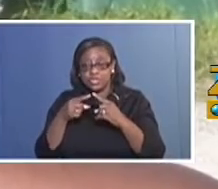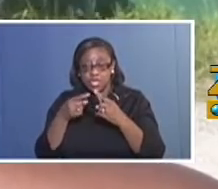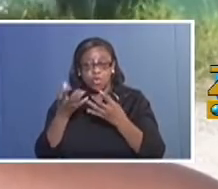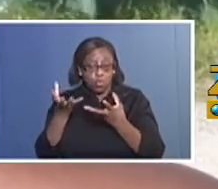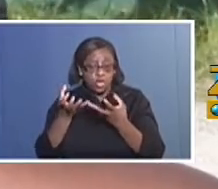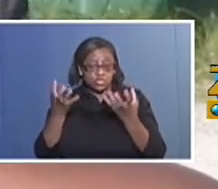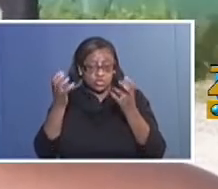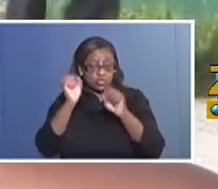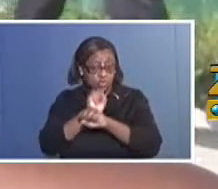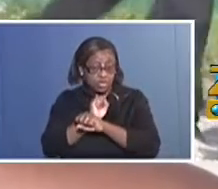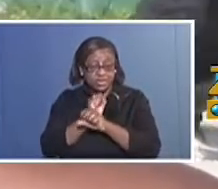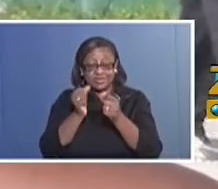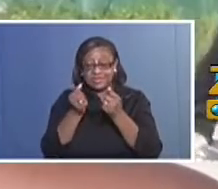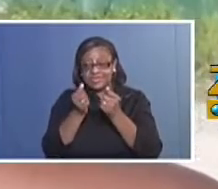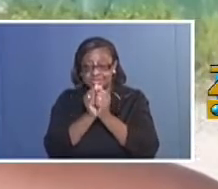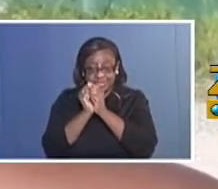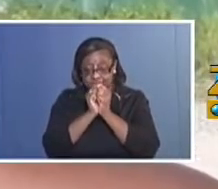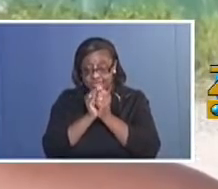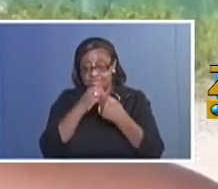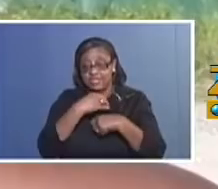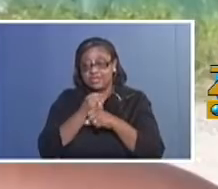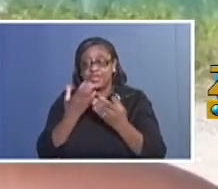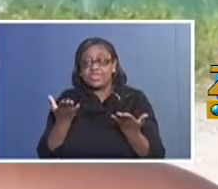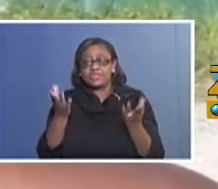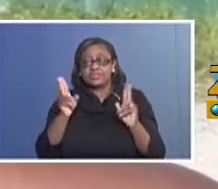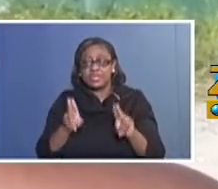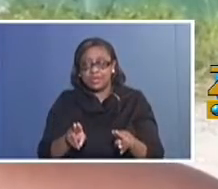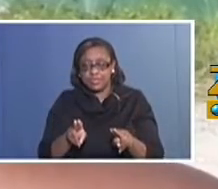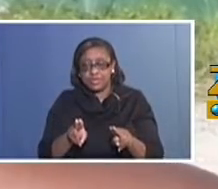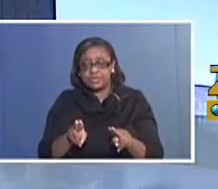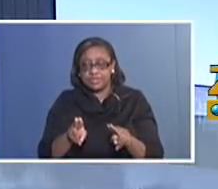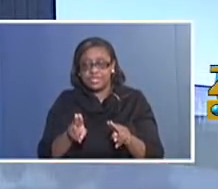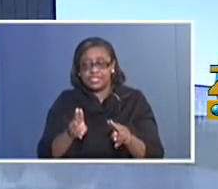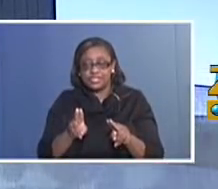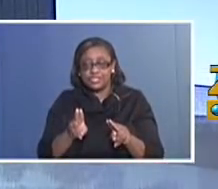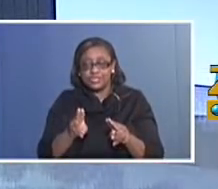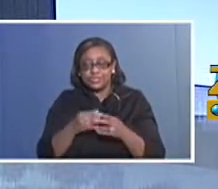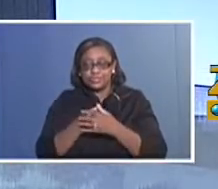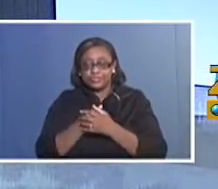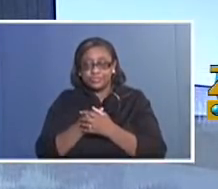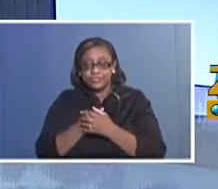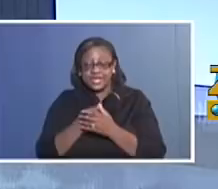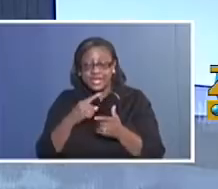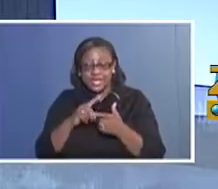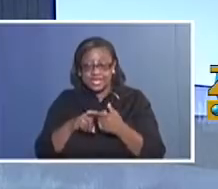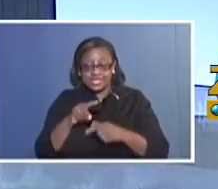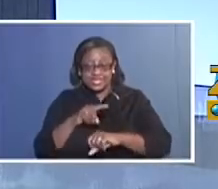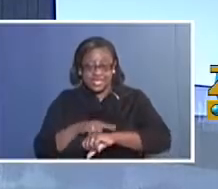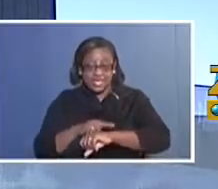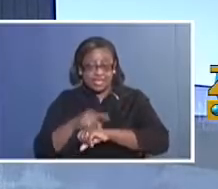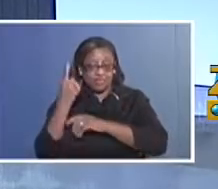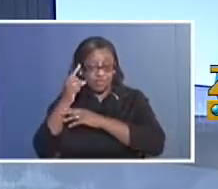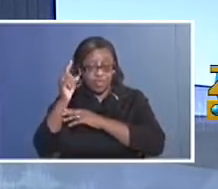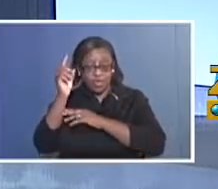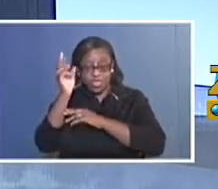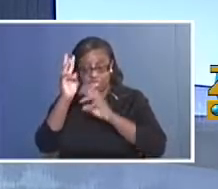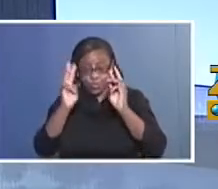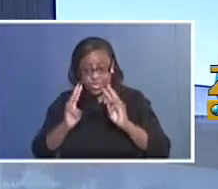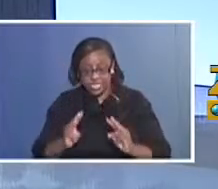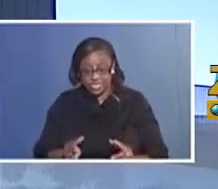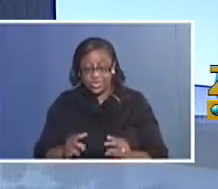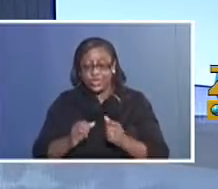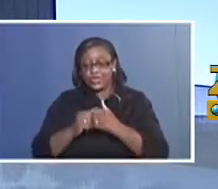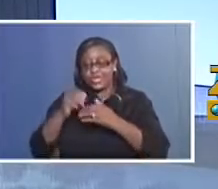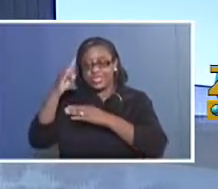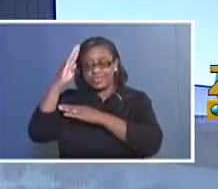here on the ground as far as bringing production and also bringing innovation here. Well, it's time now for a check on Family Island weather with